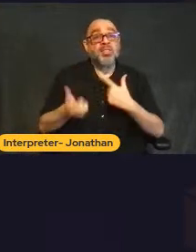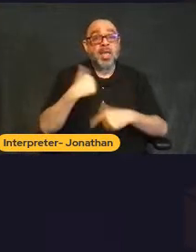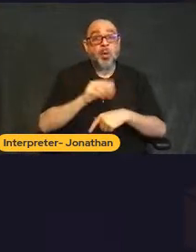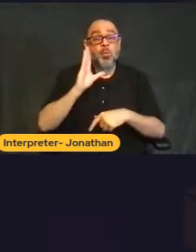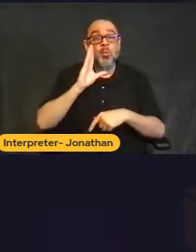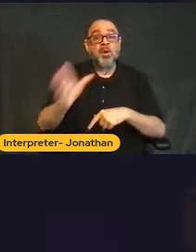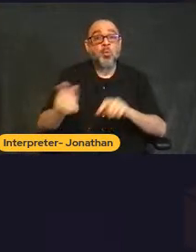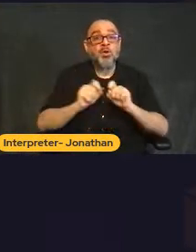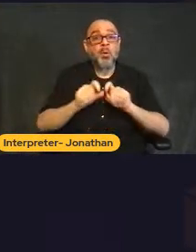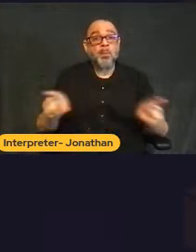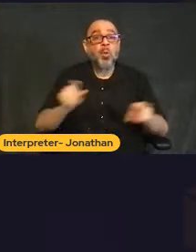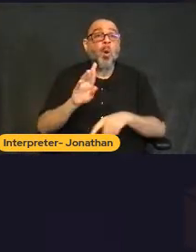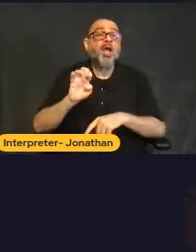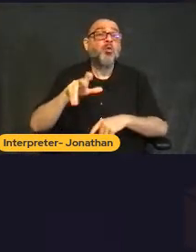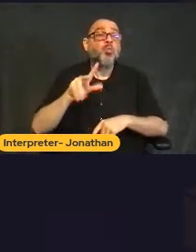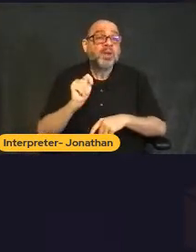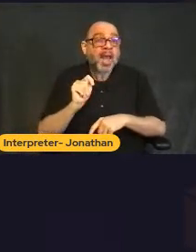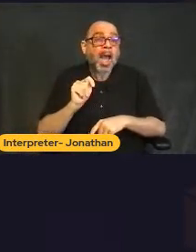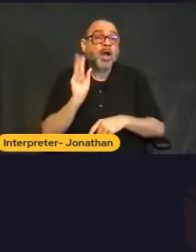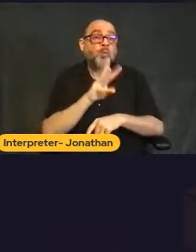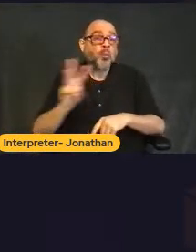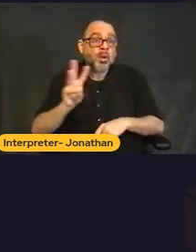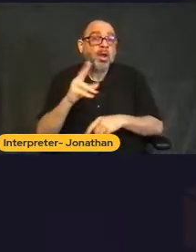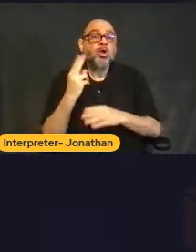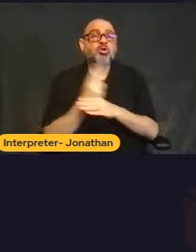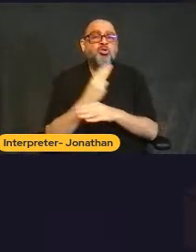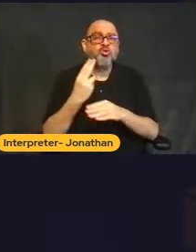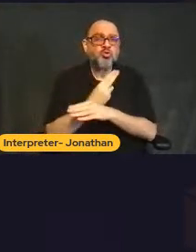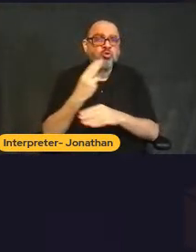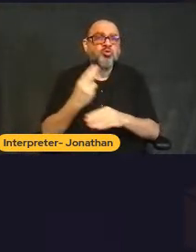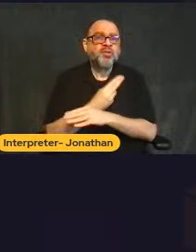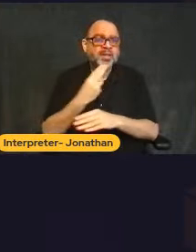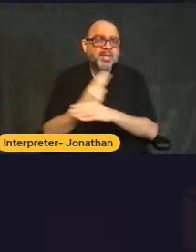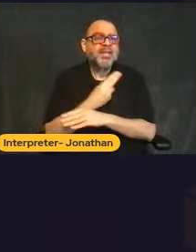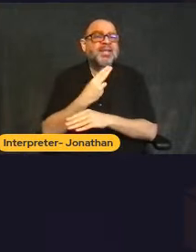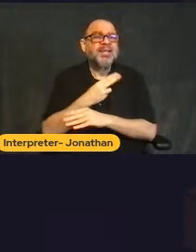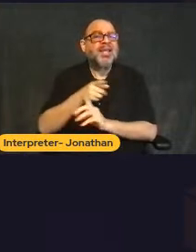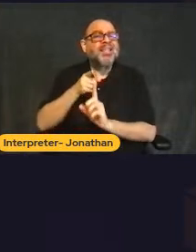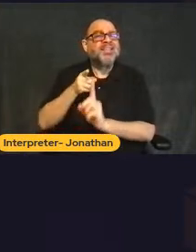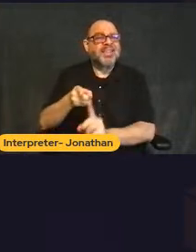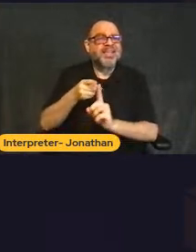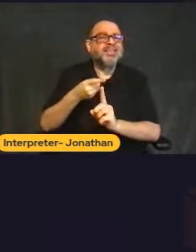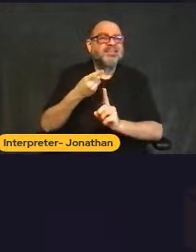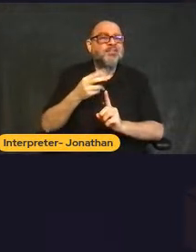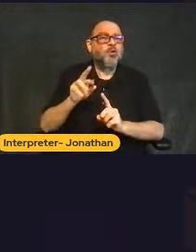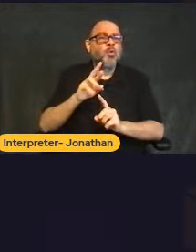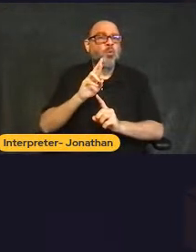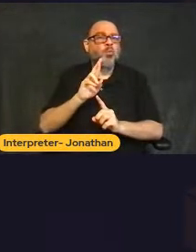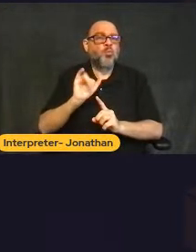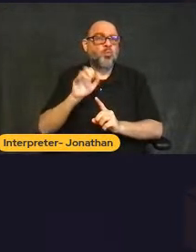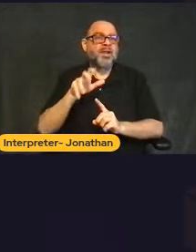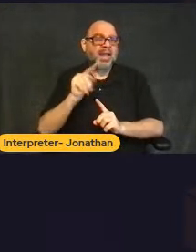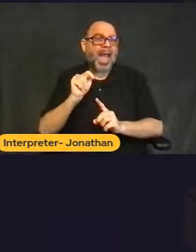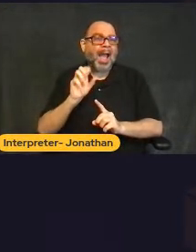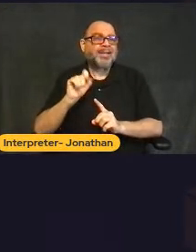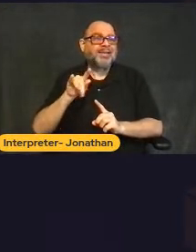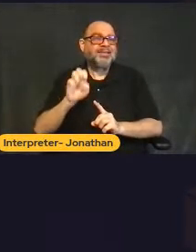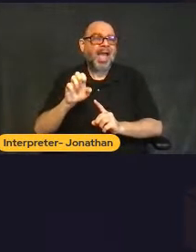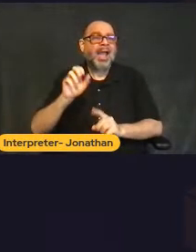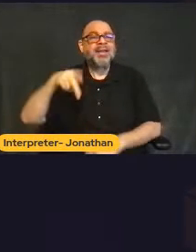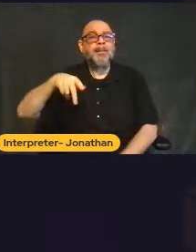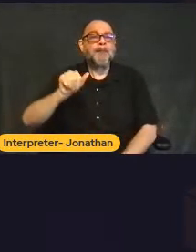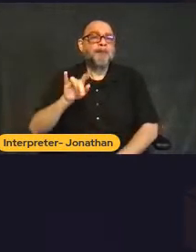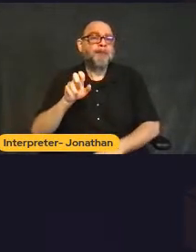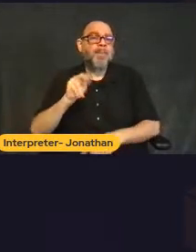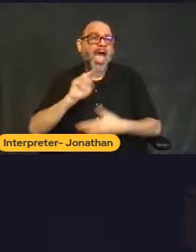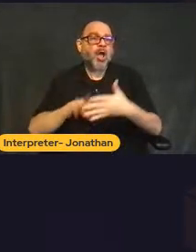deploy a React website using S3 React website pattern. But before